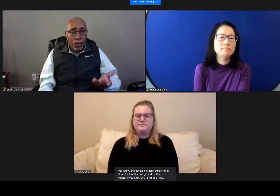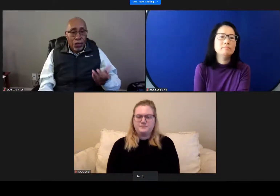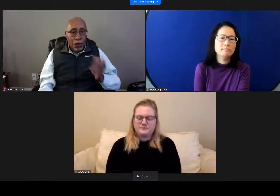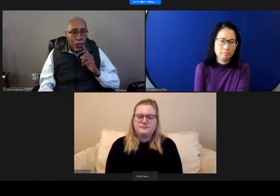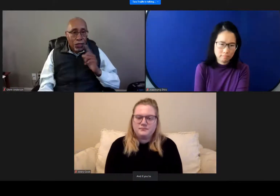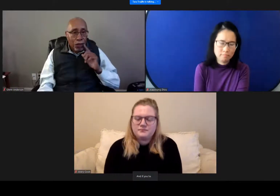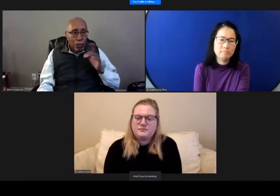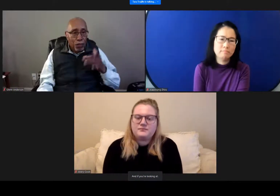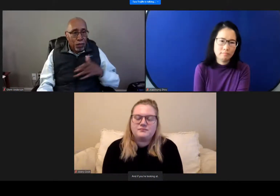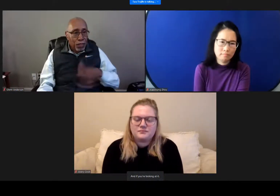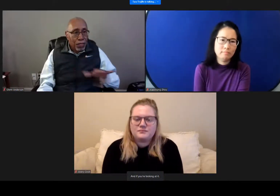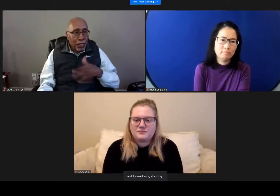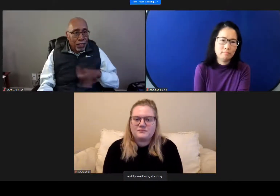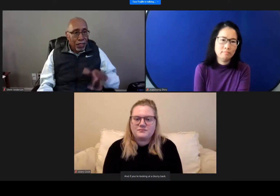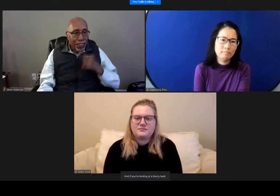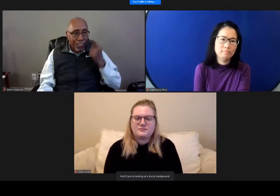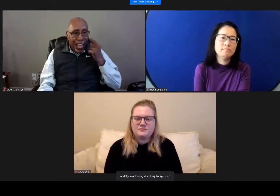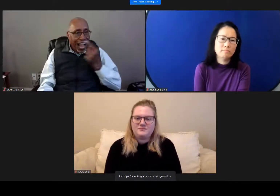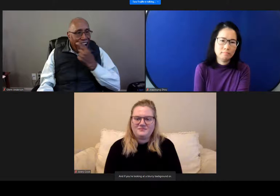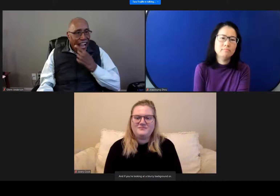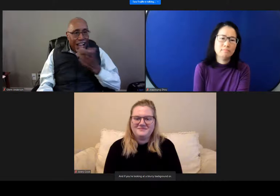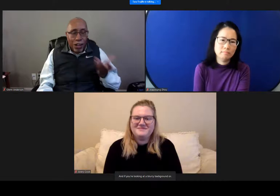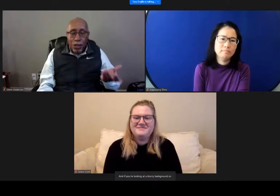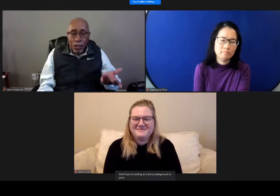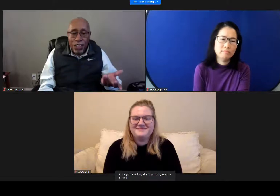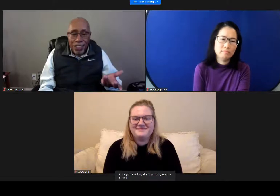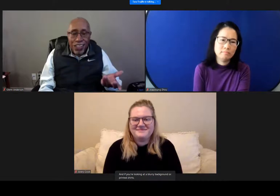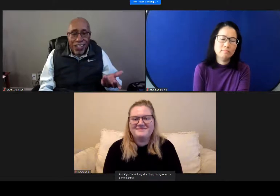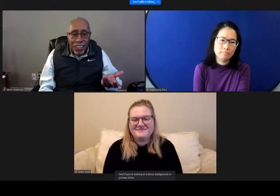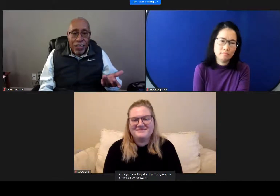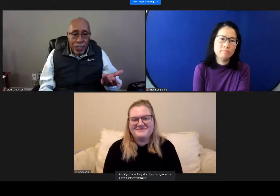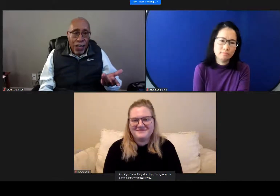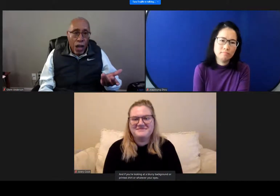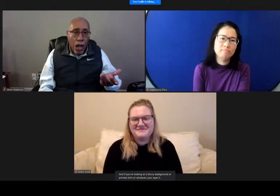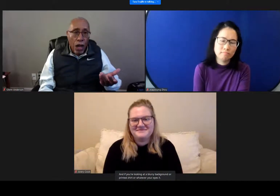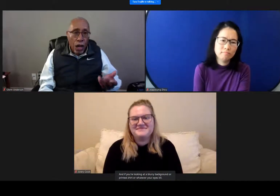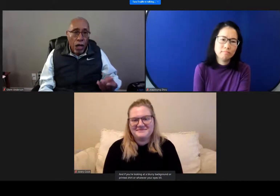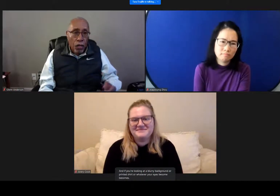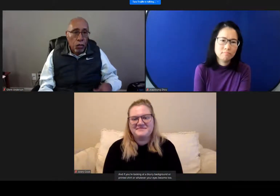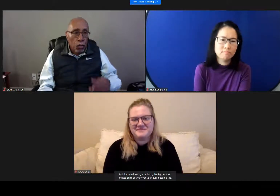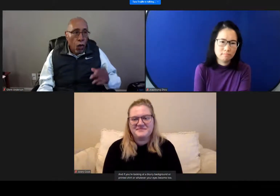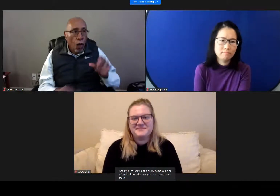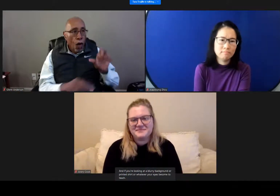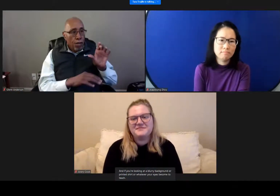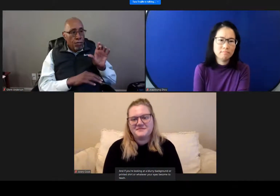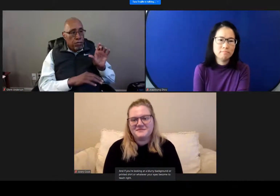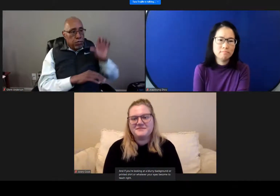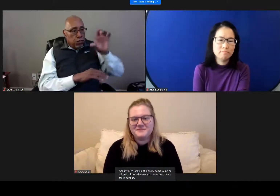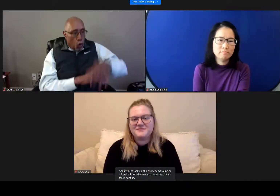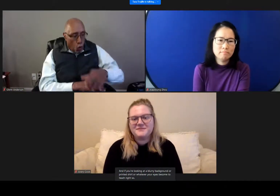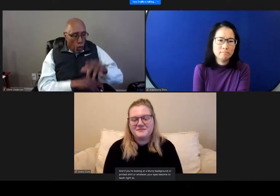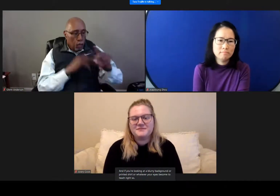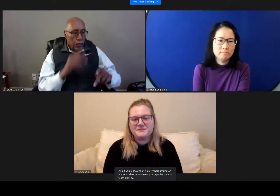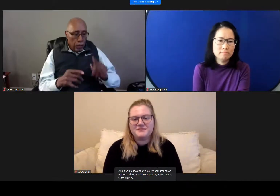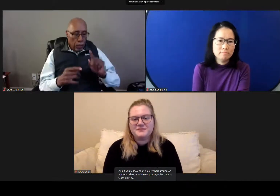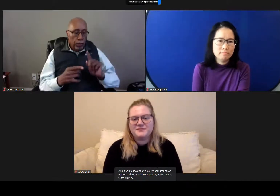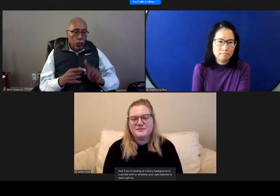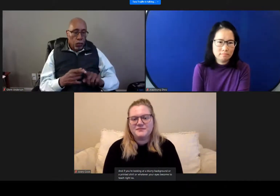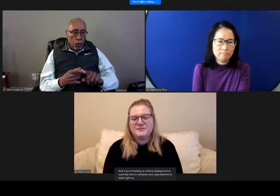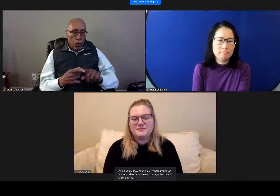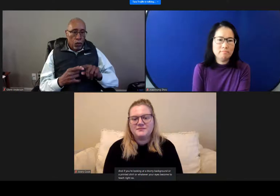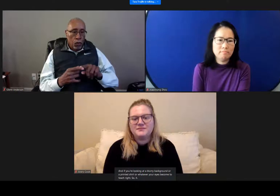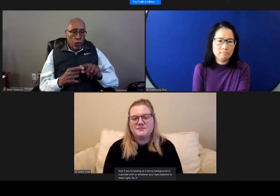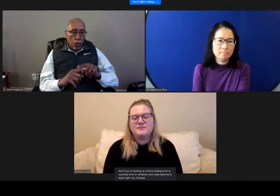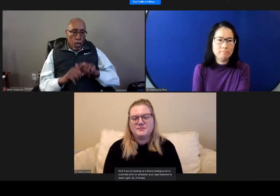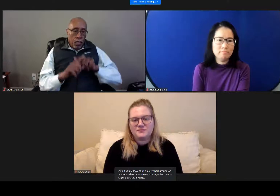if you're looking at a blurry background or a printed shirt or whatever, your eyes become fatigued, right? So